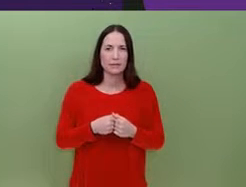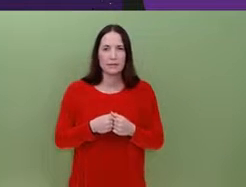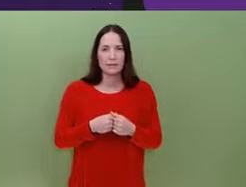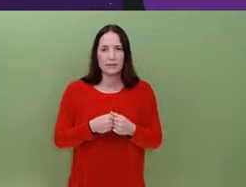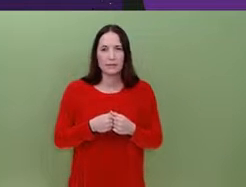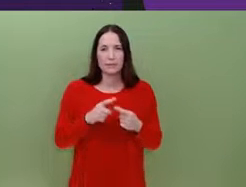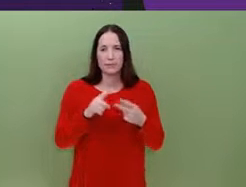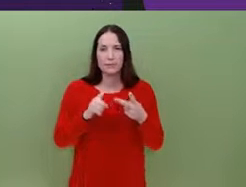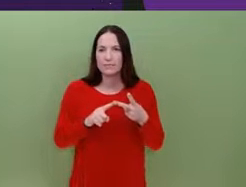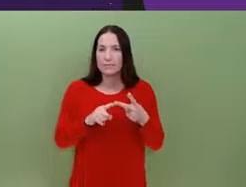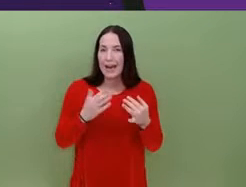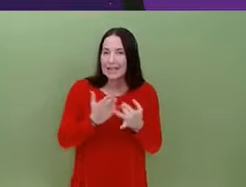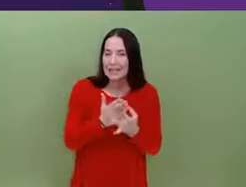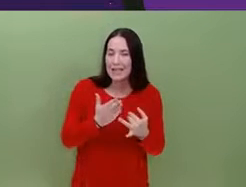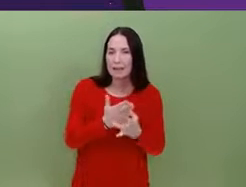accessible,